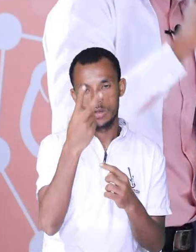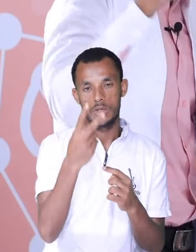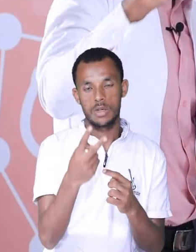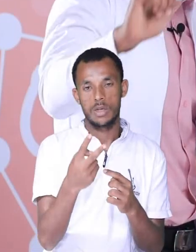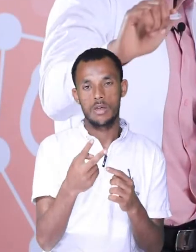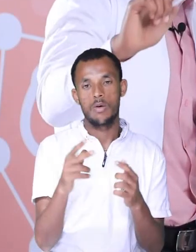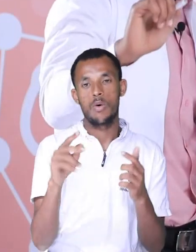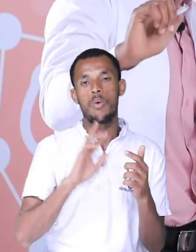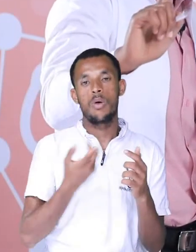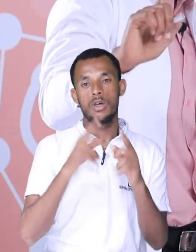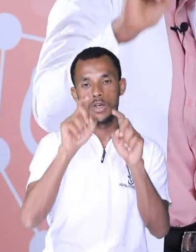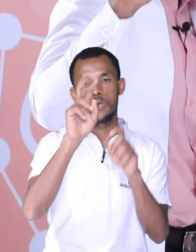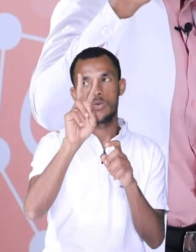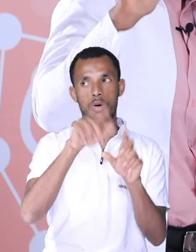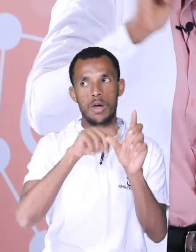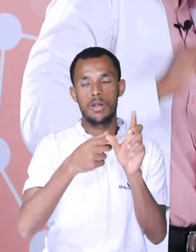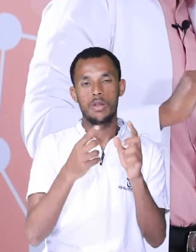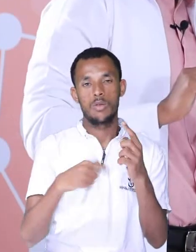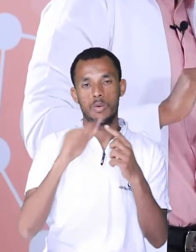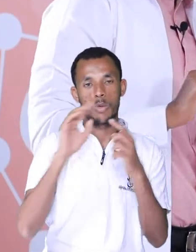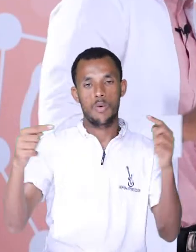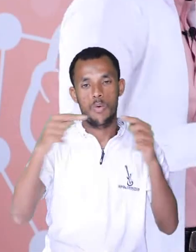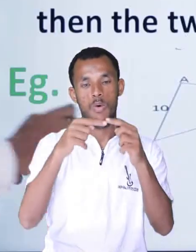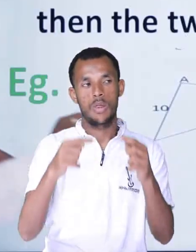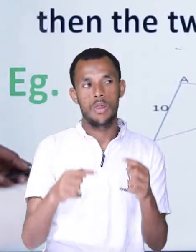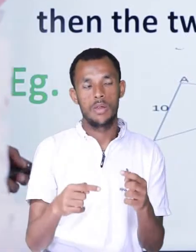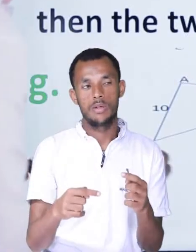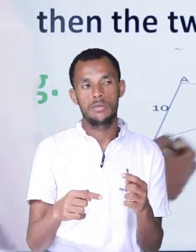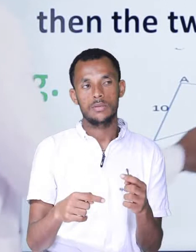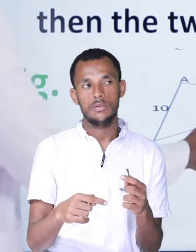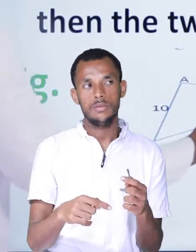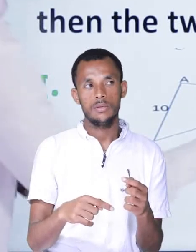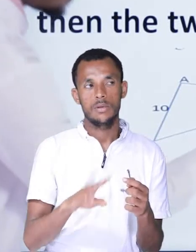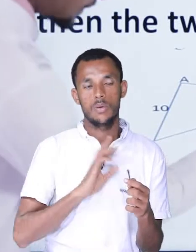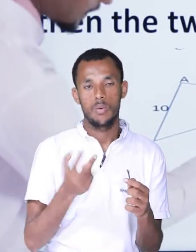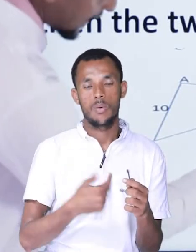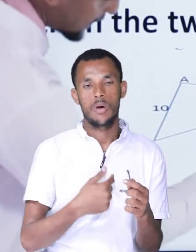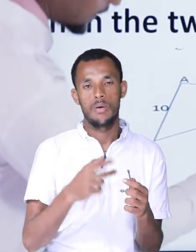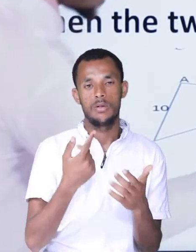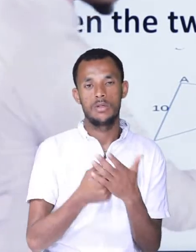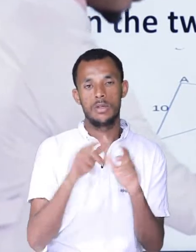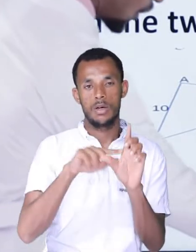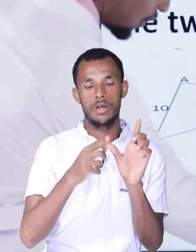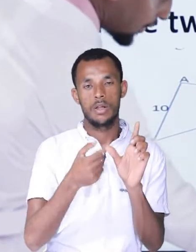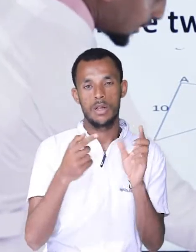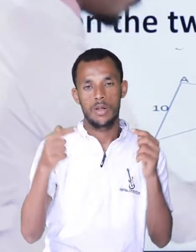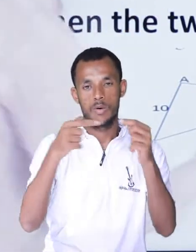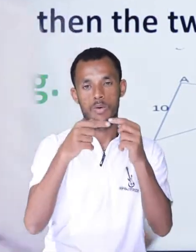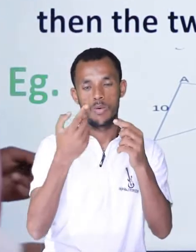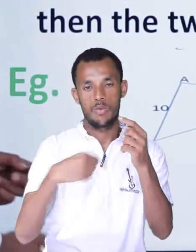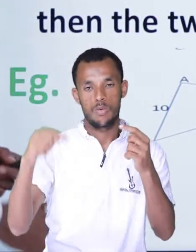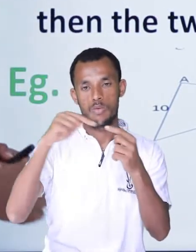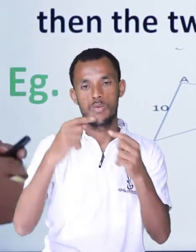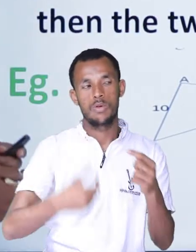to check two angles have to be congruent. So we have this angle is congruent